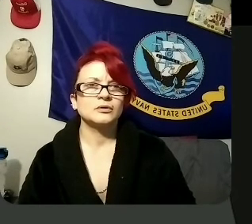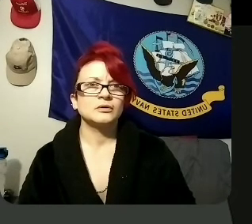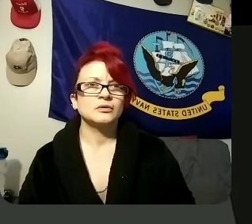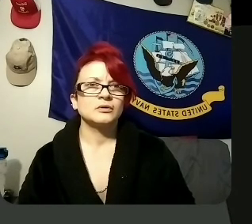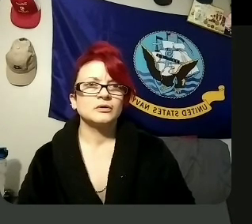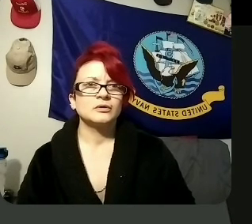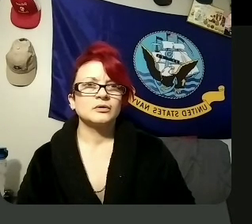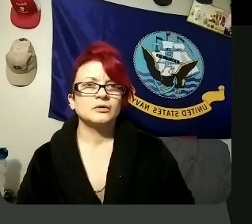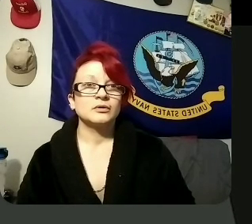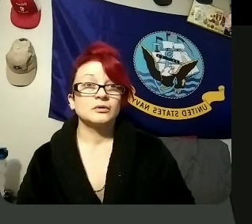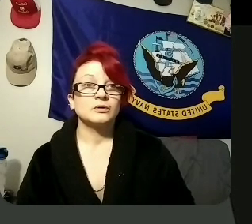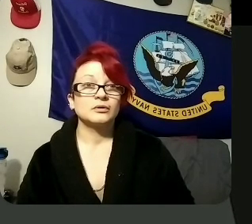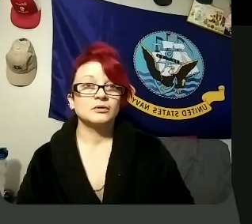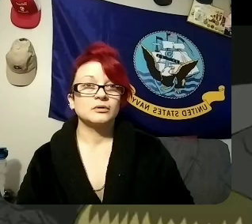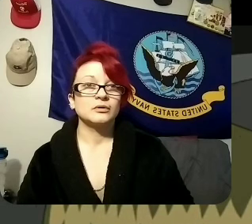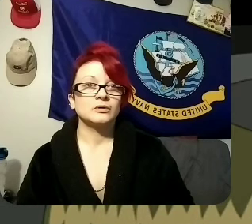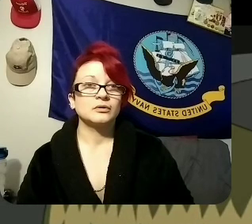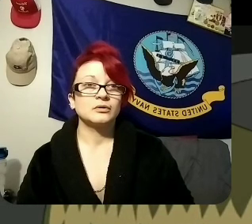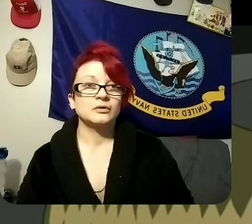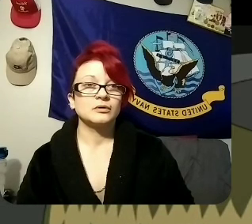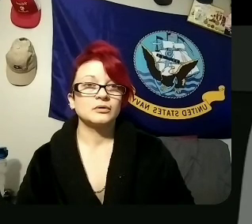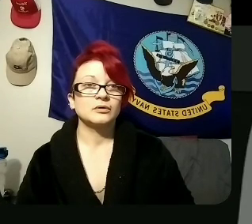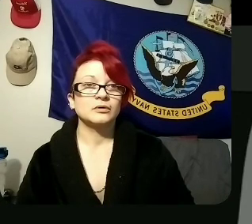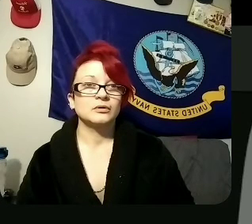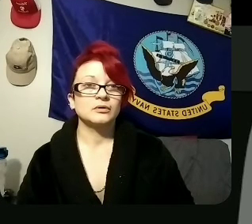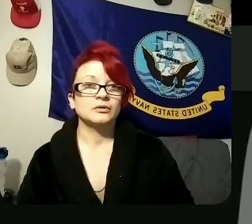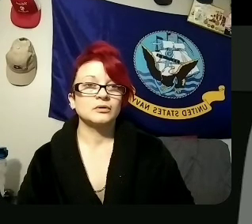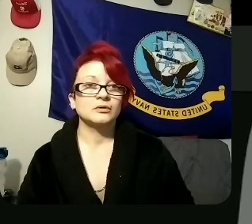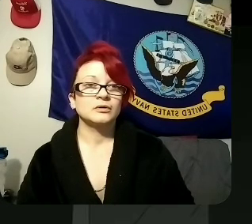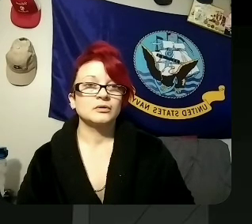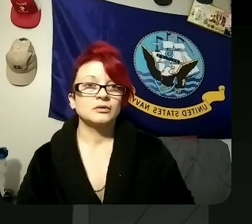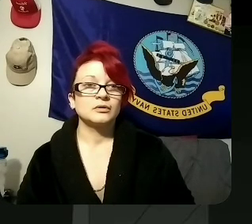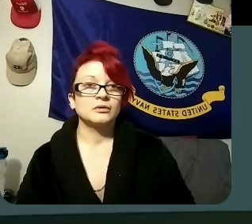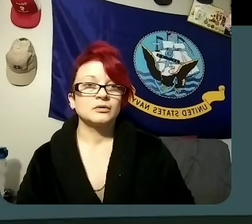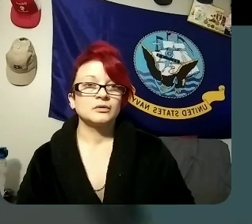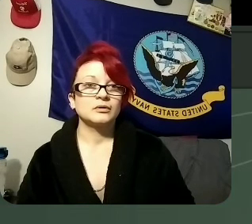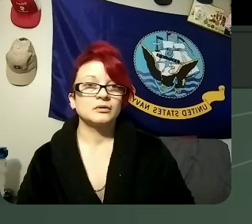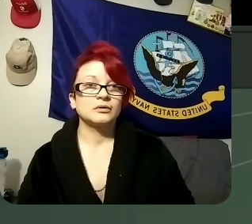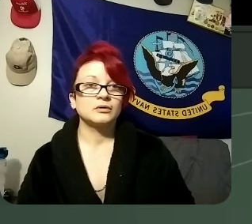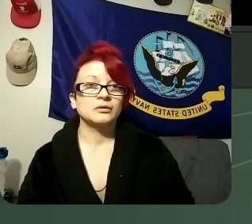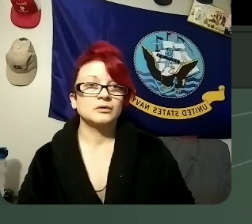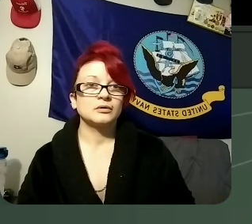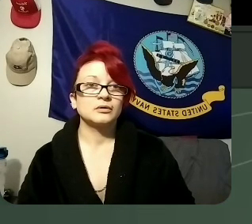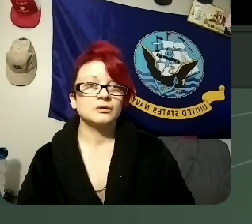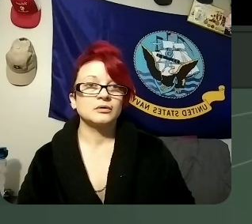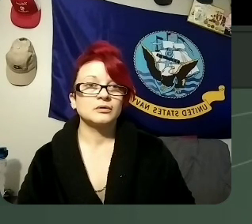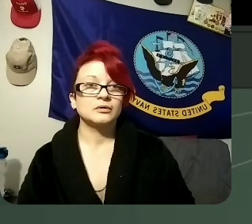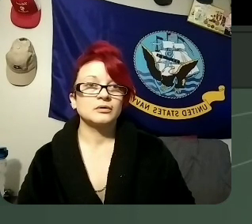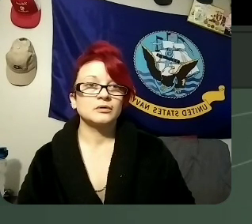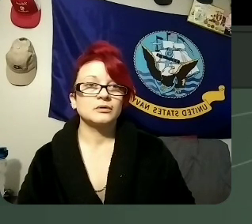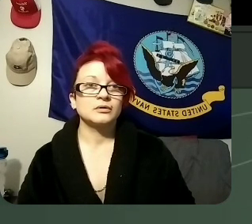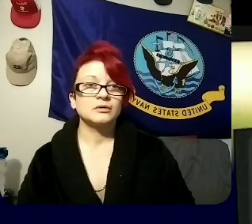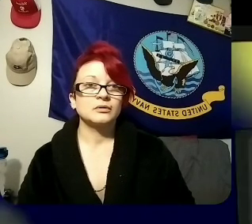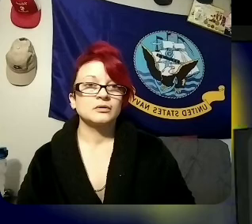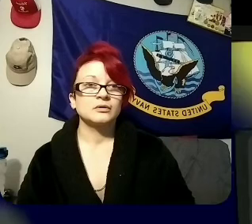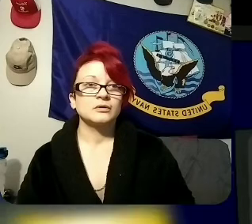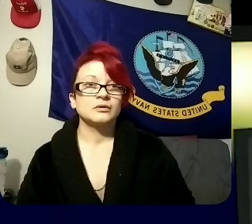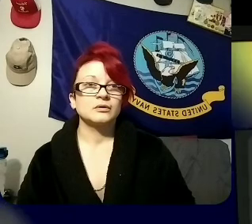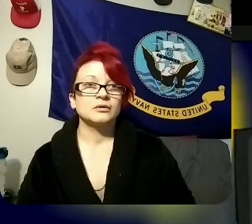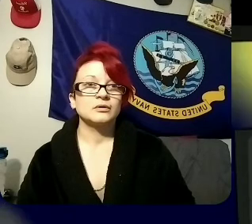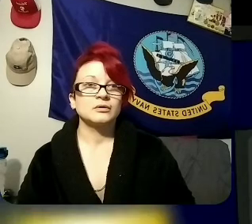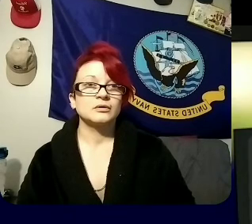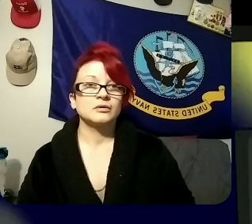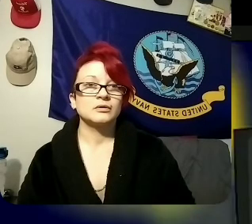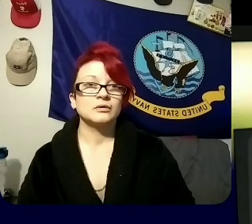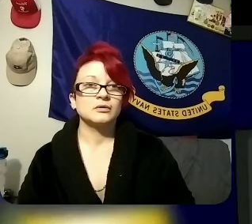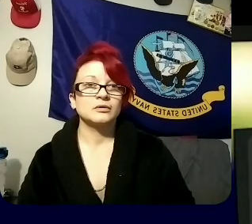when she banged on the roof of my car, screaming. I quickly slammed my foot on the accelerator and didn't let off